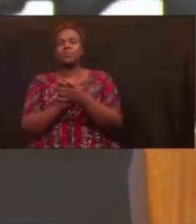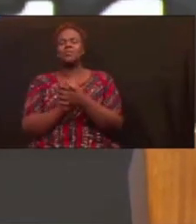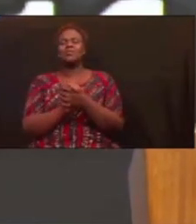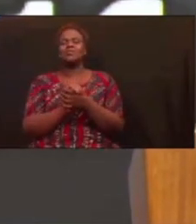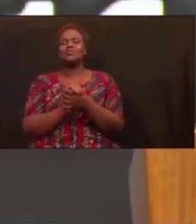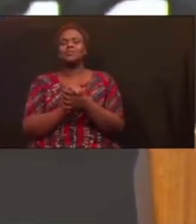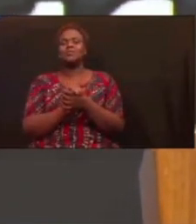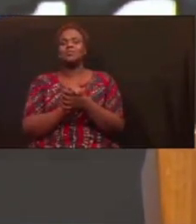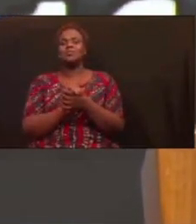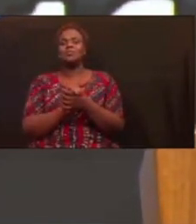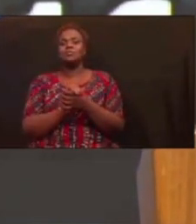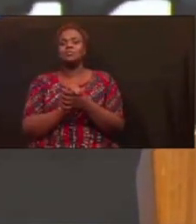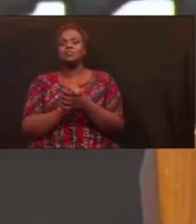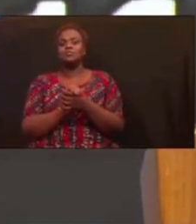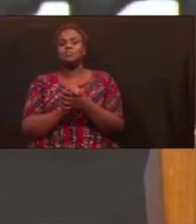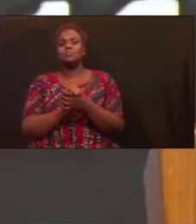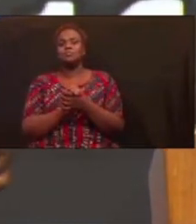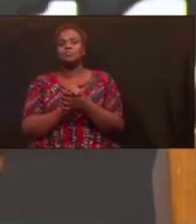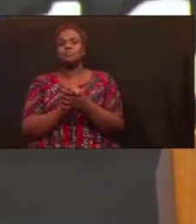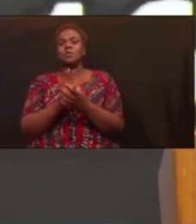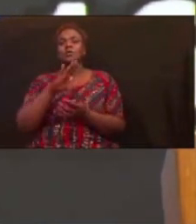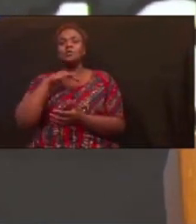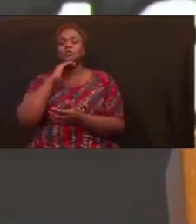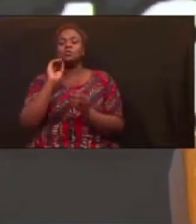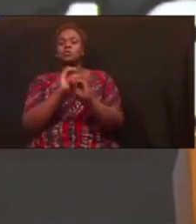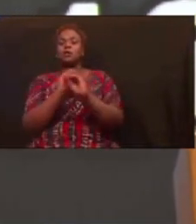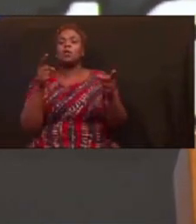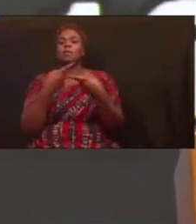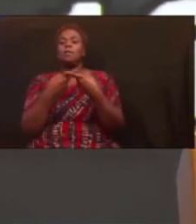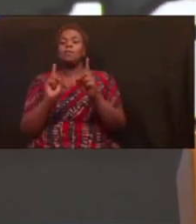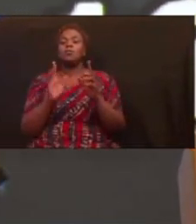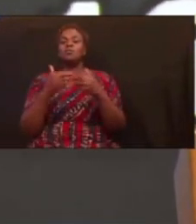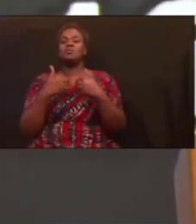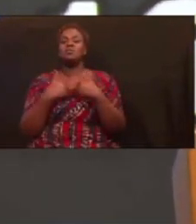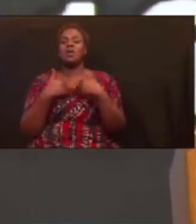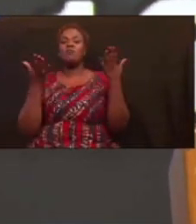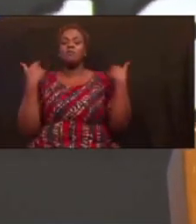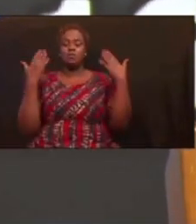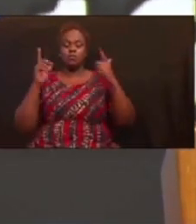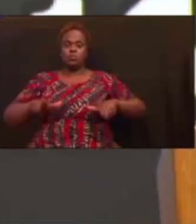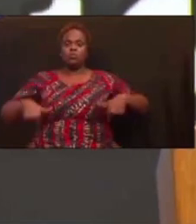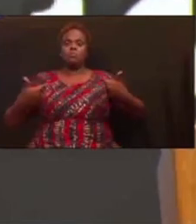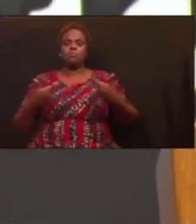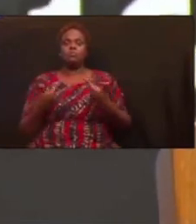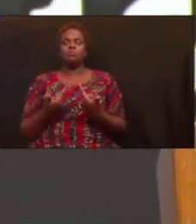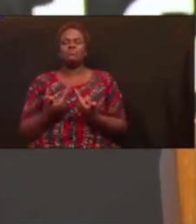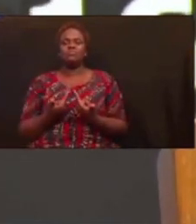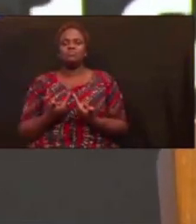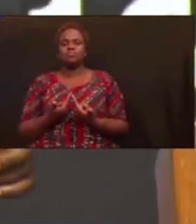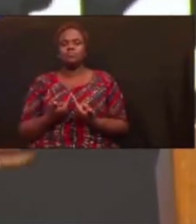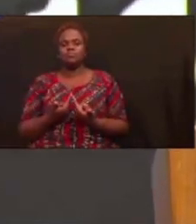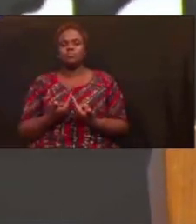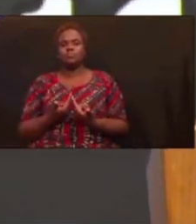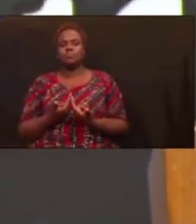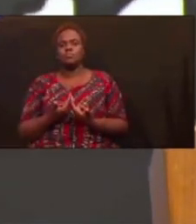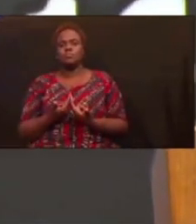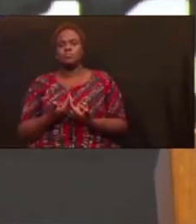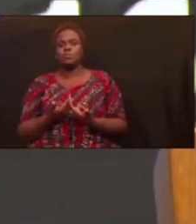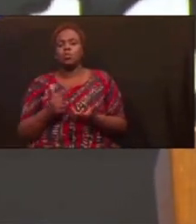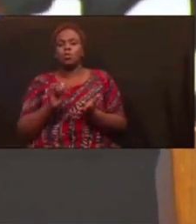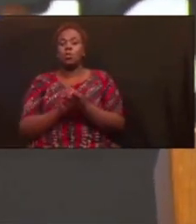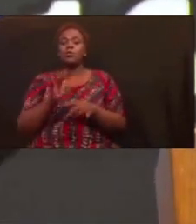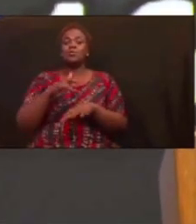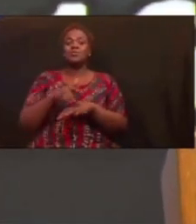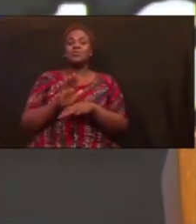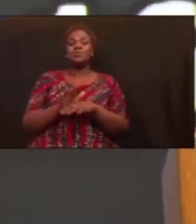in him, that individual should not perish but have everlasting life. That God did not send his